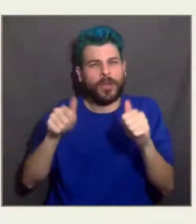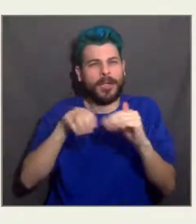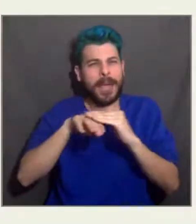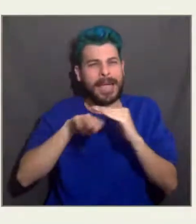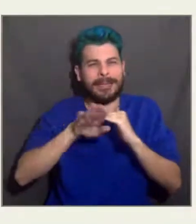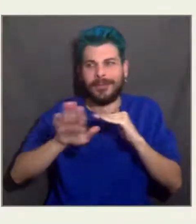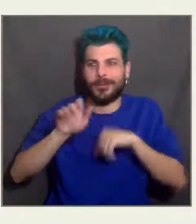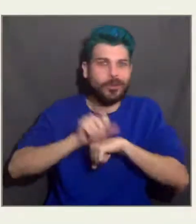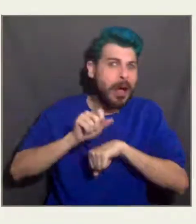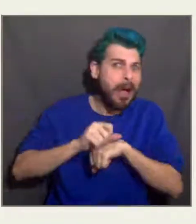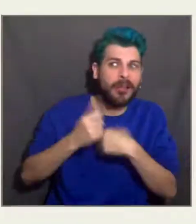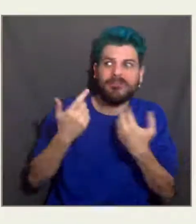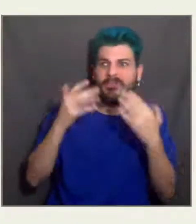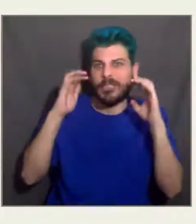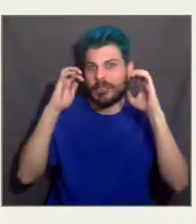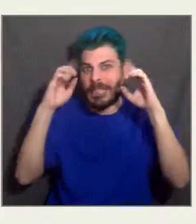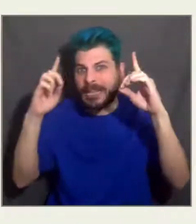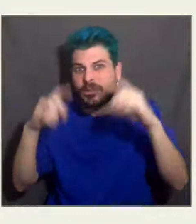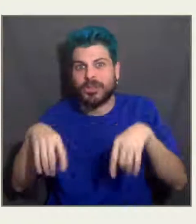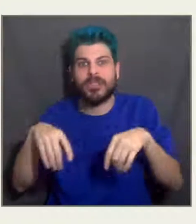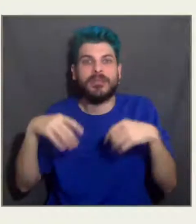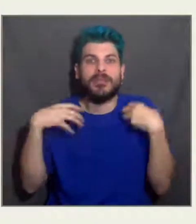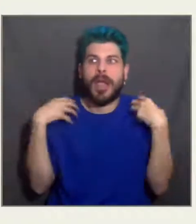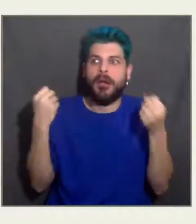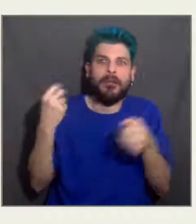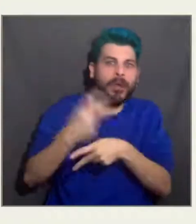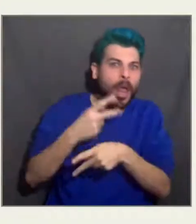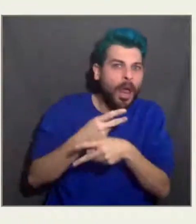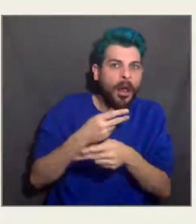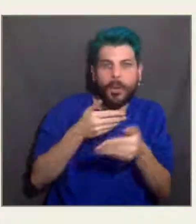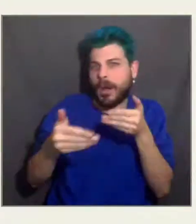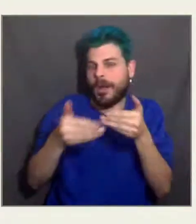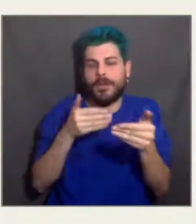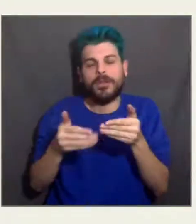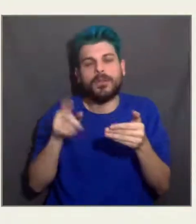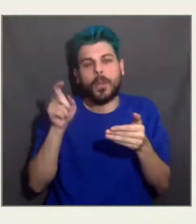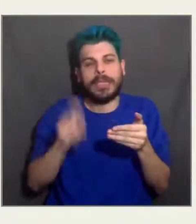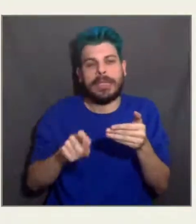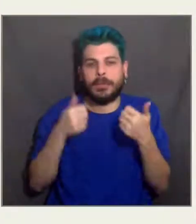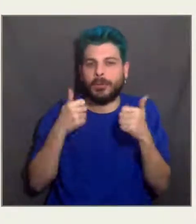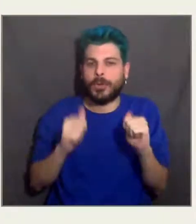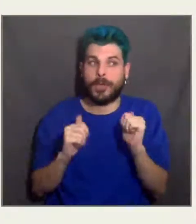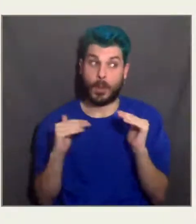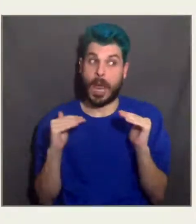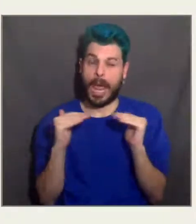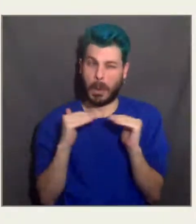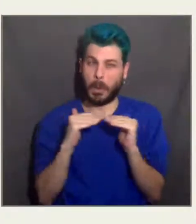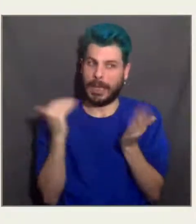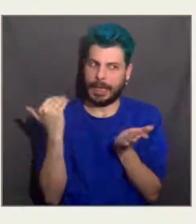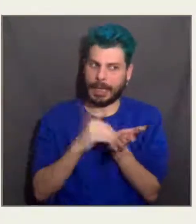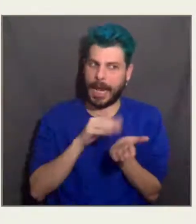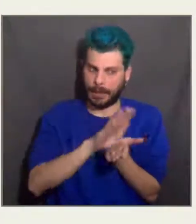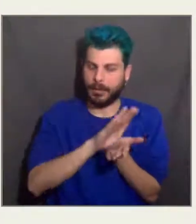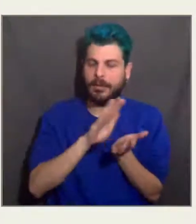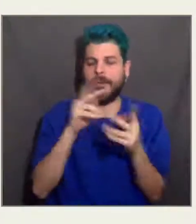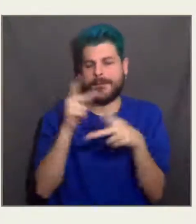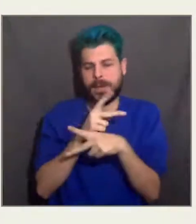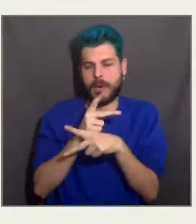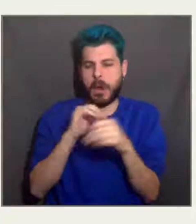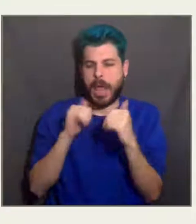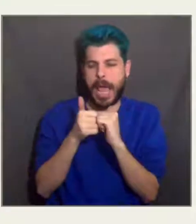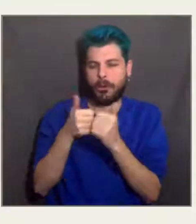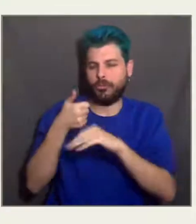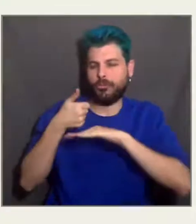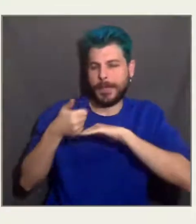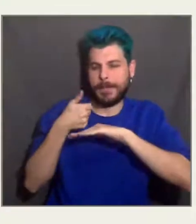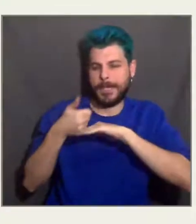we want to make sure that we are doing that as safely and efficiently as possible with that racial equity overlay and with that climate change